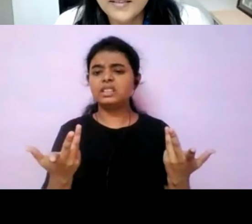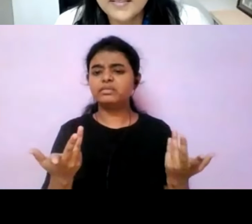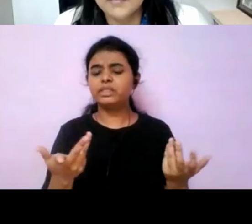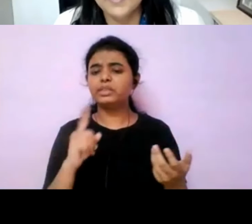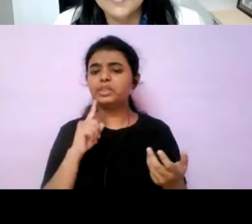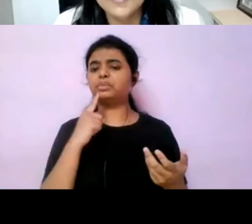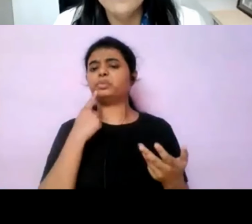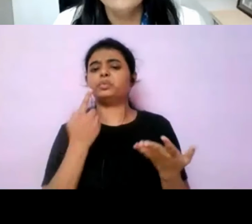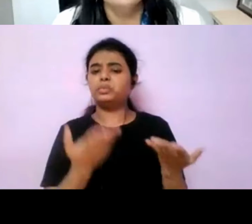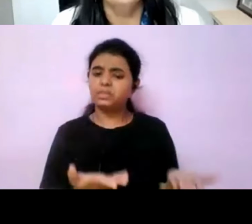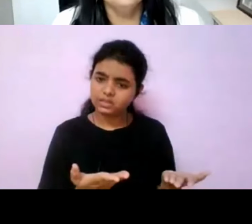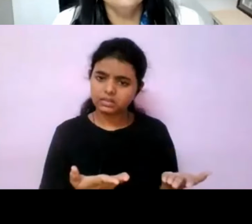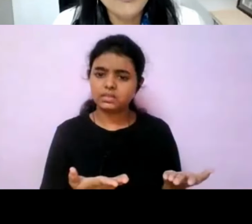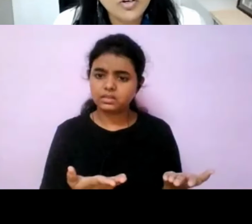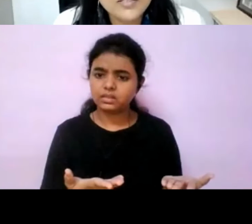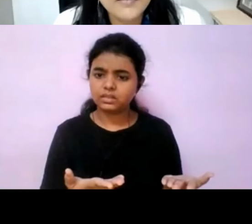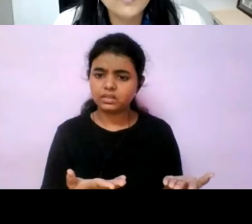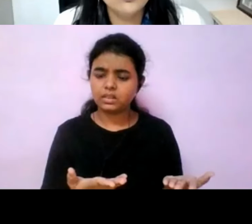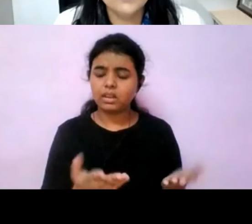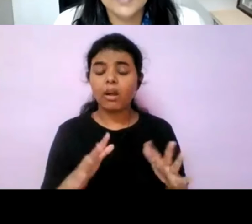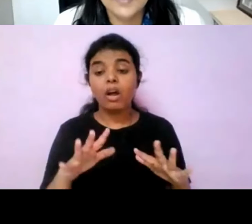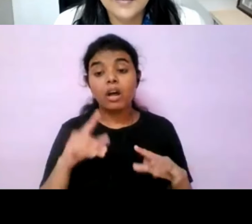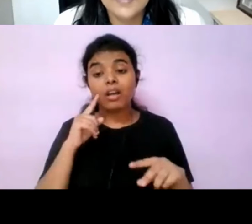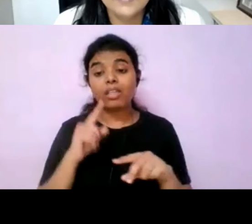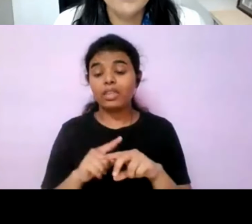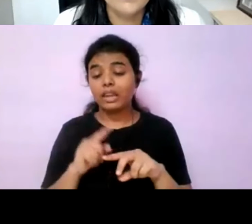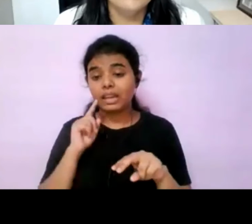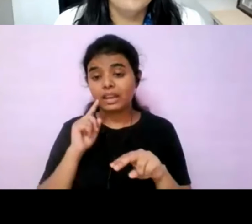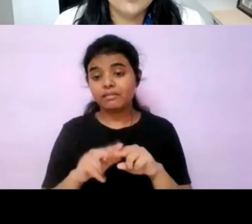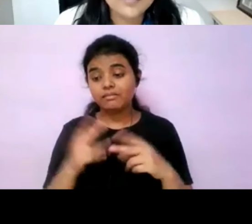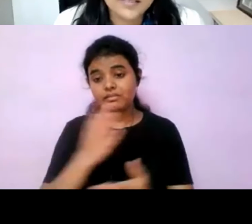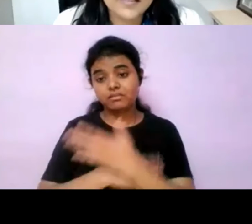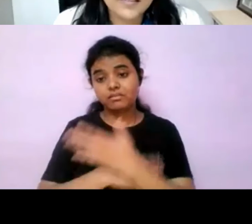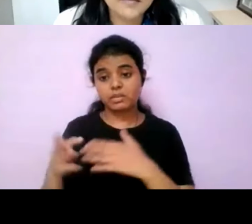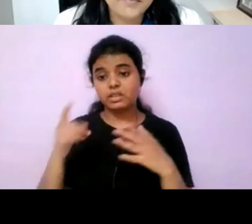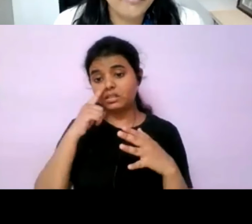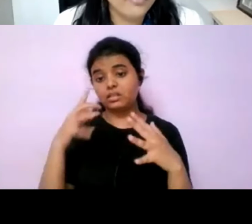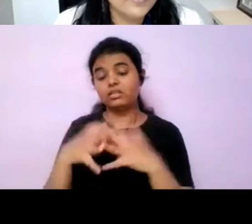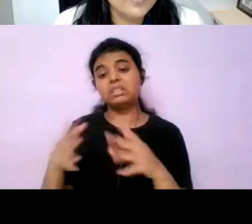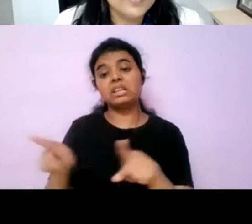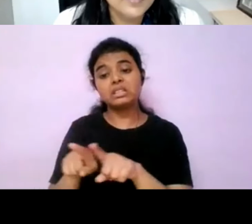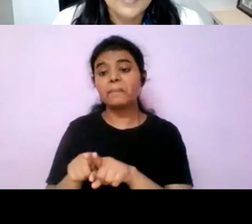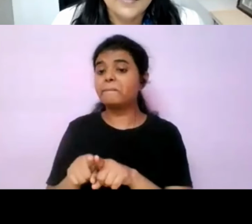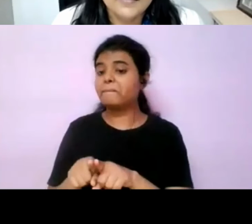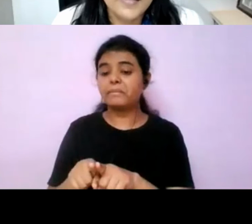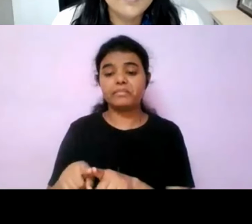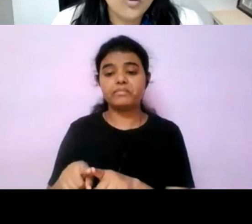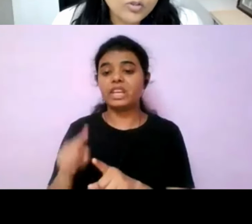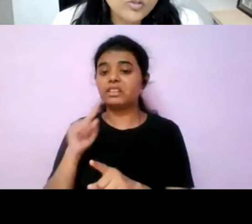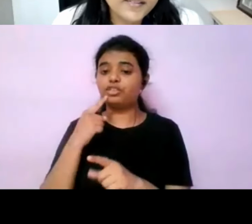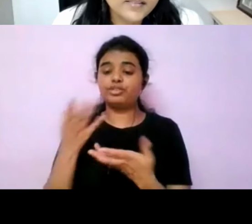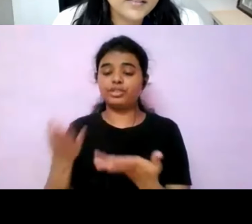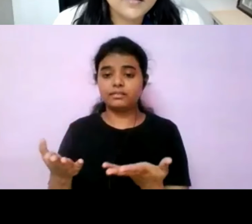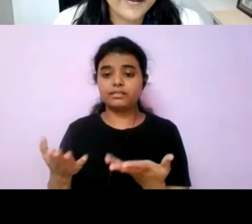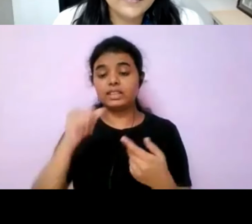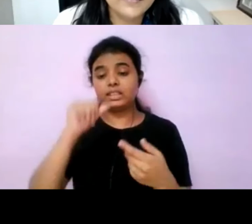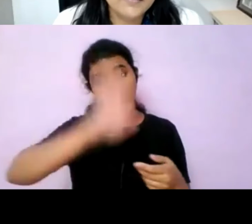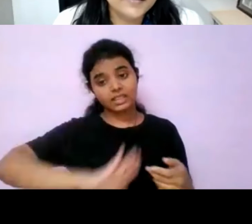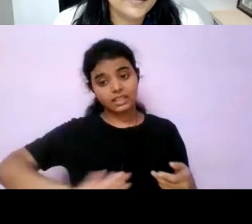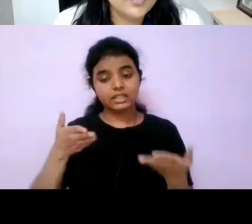of their disability. And then, of course, we know that in India, because there is son preference, and also because it